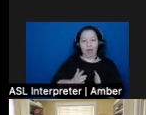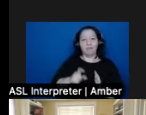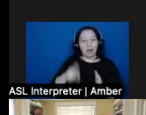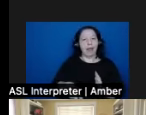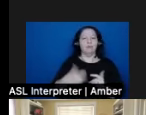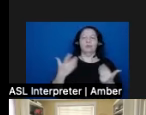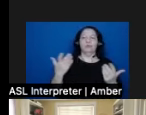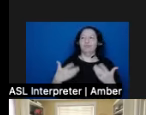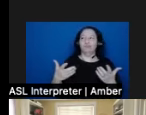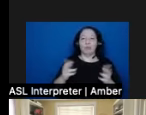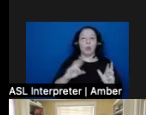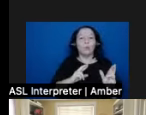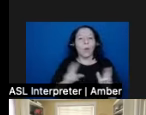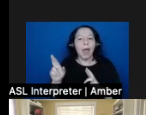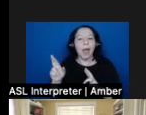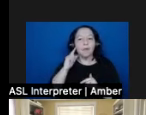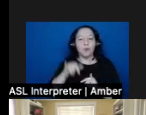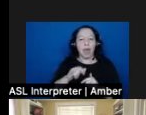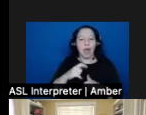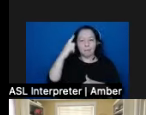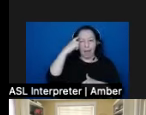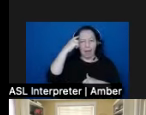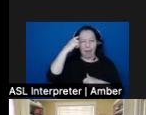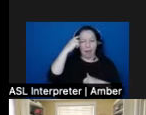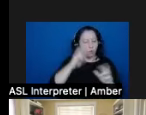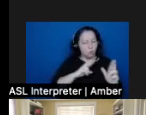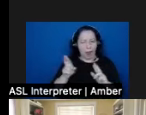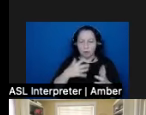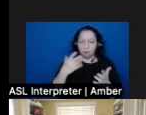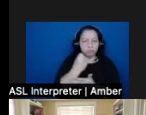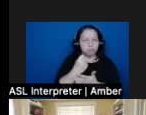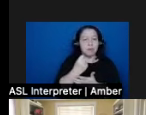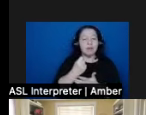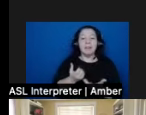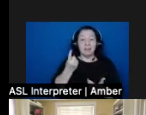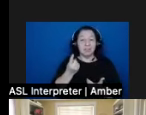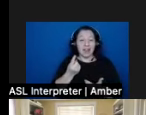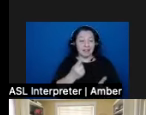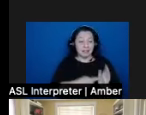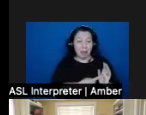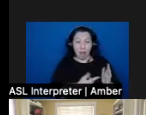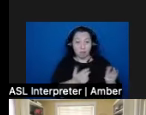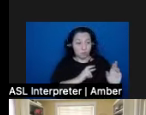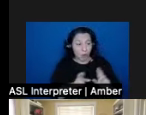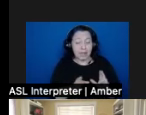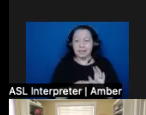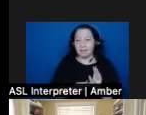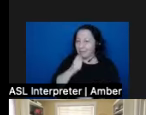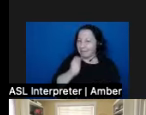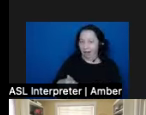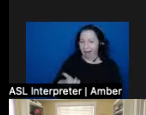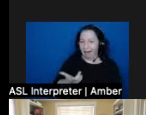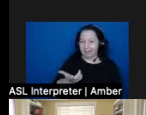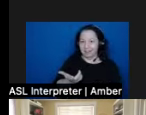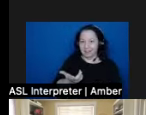is ready and is at that point, and maybe at that point many times. And then there may be times when they're not ready to seek that help, right? But we are